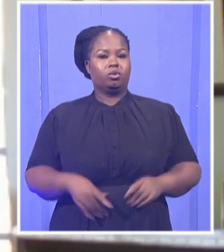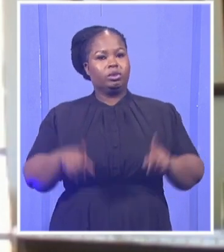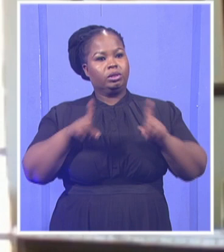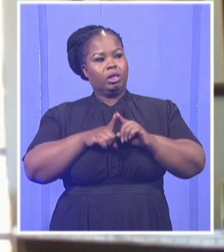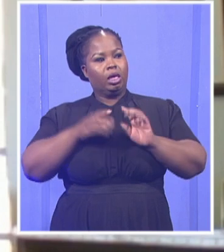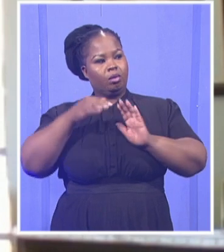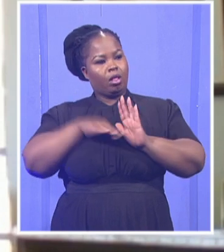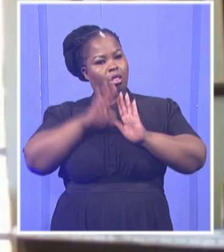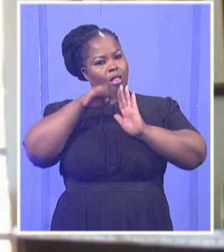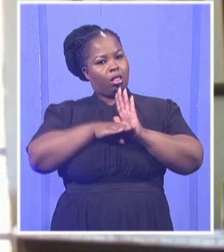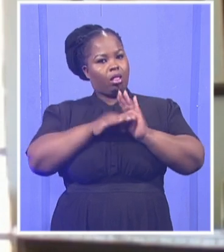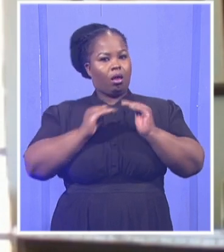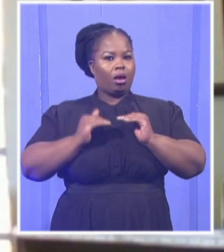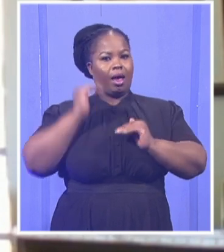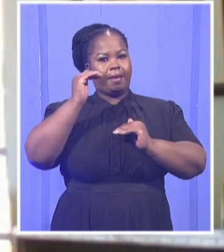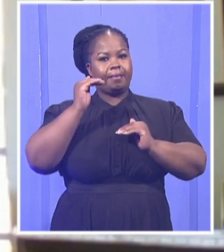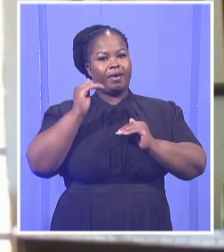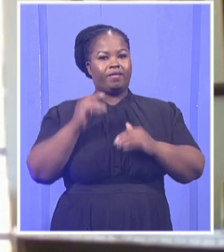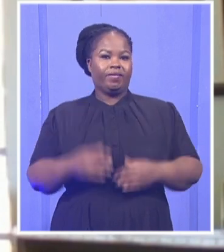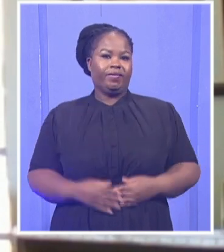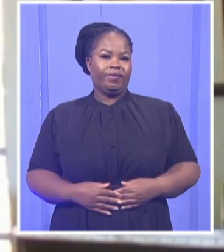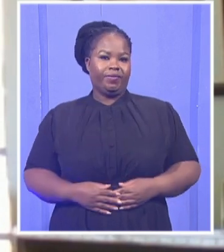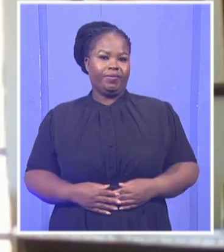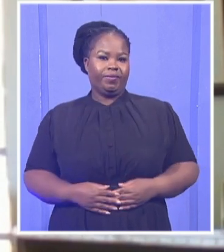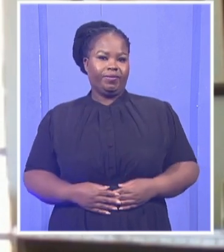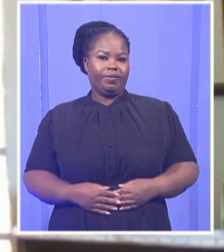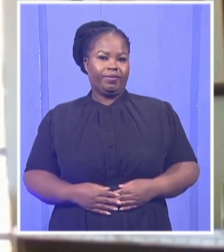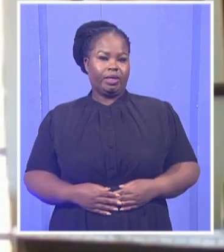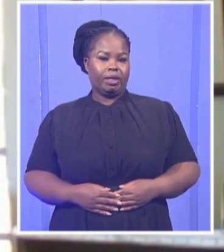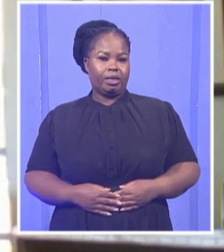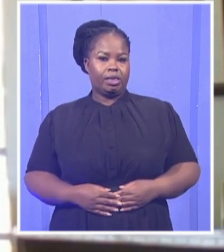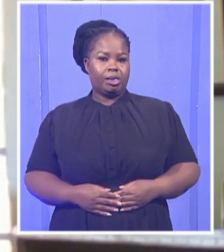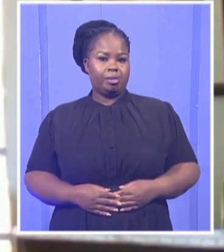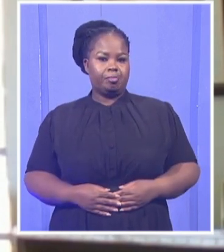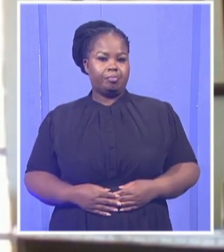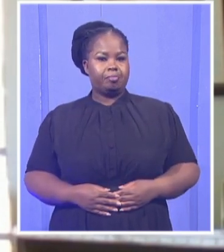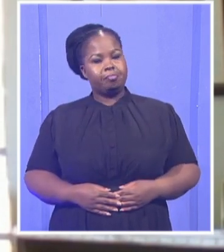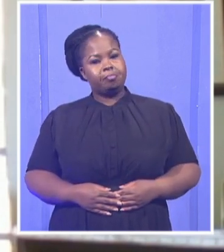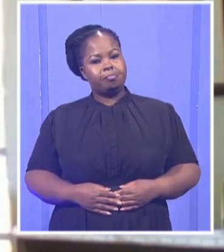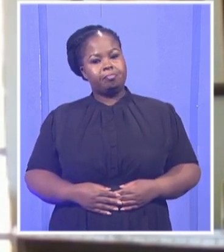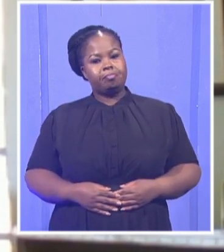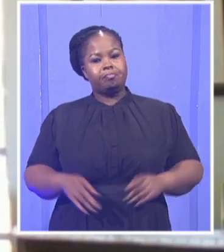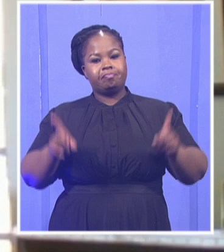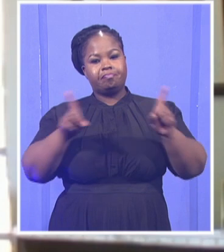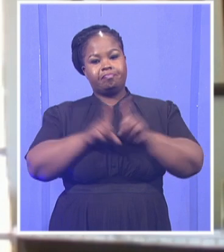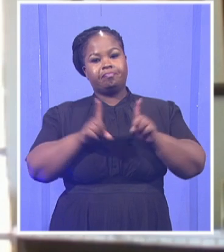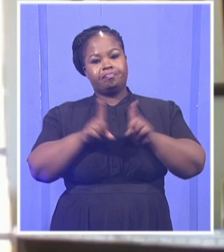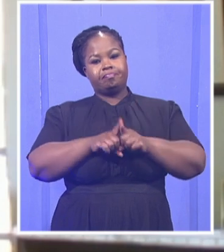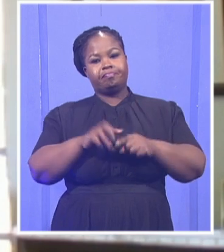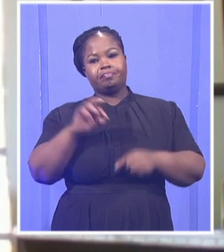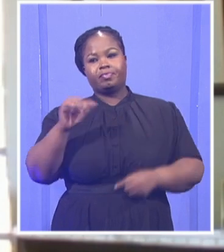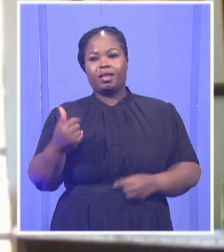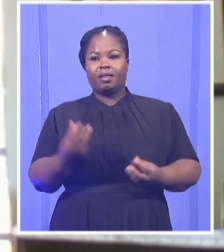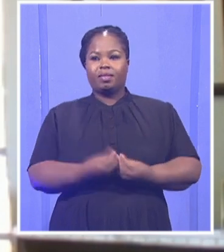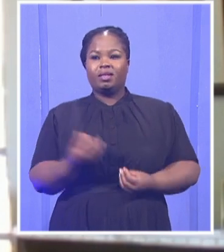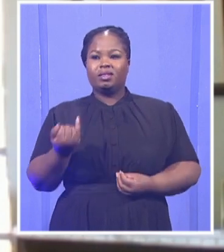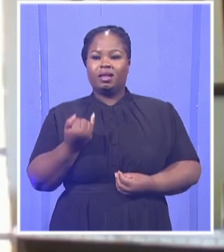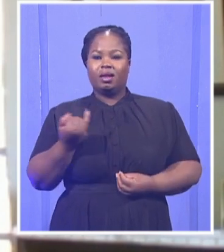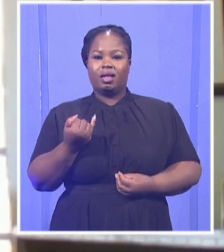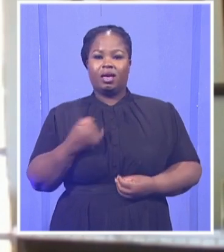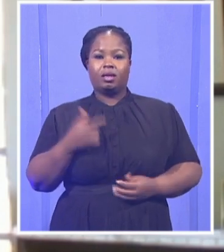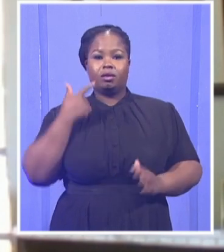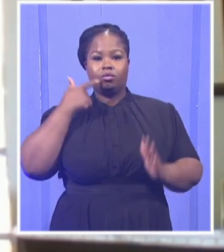by much more than inflation. And similar other things like the